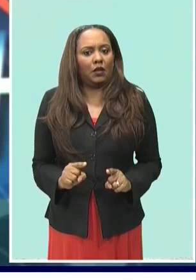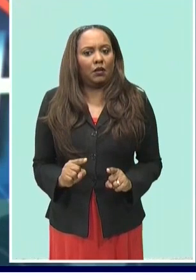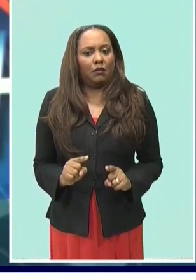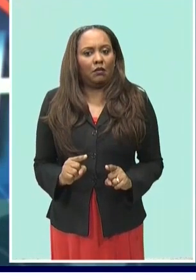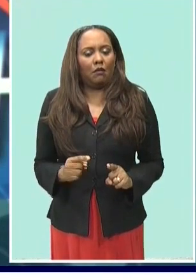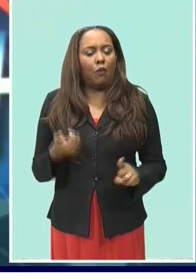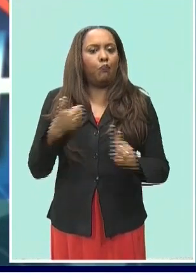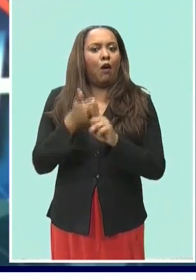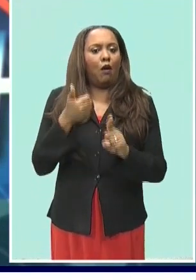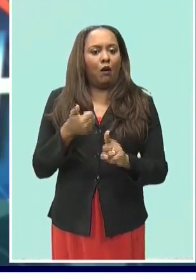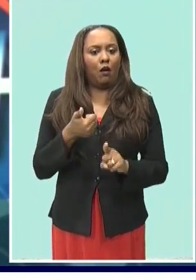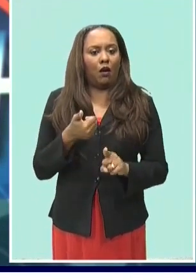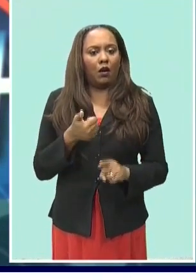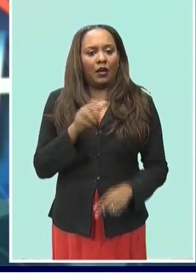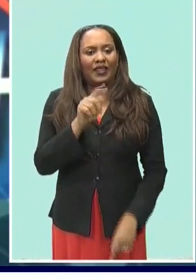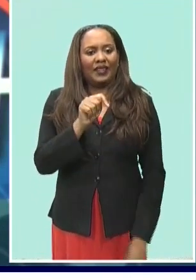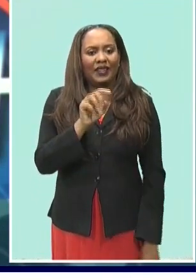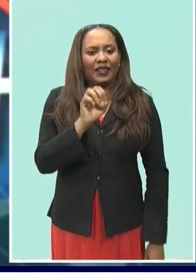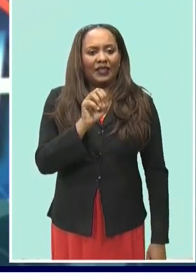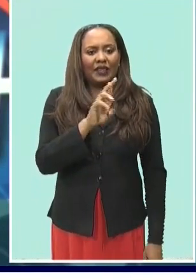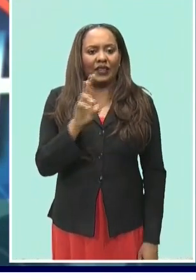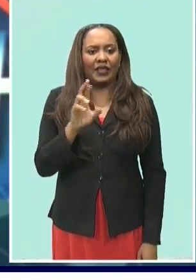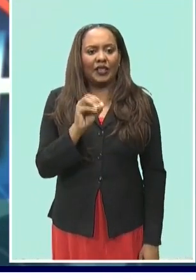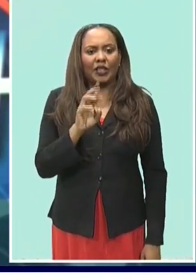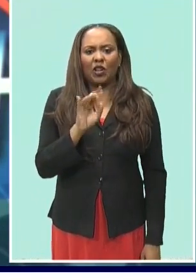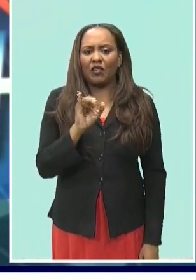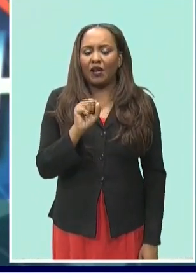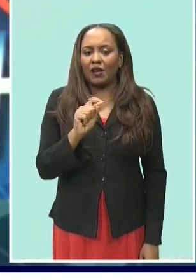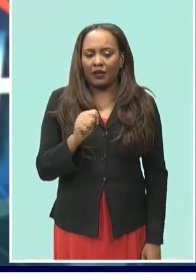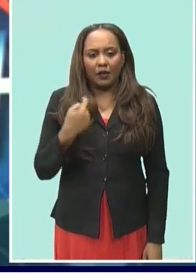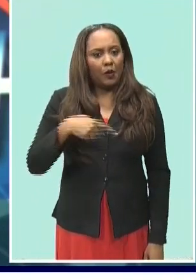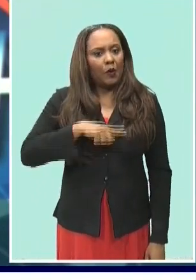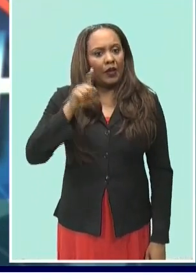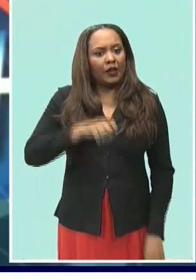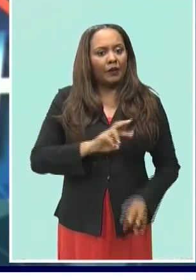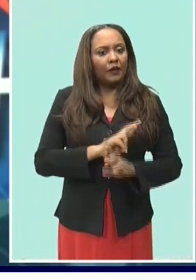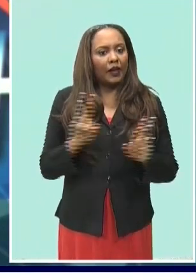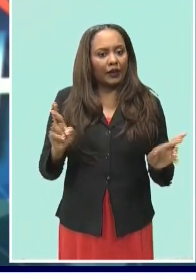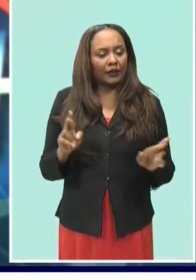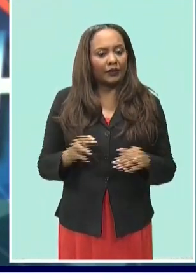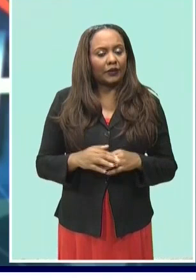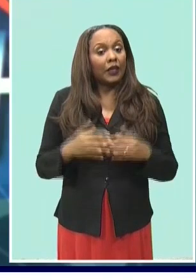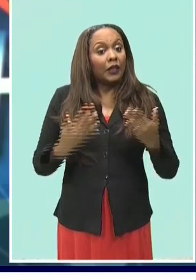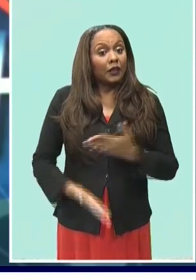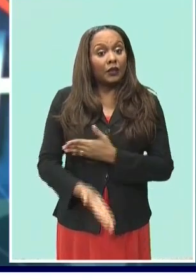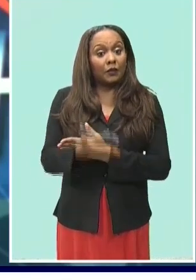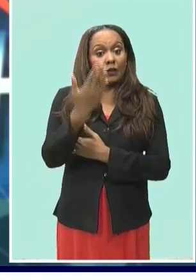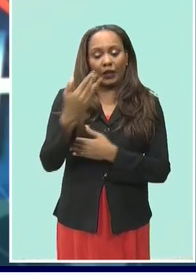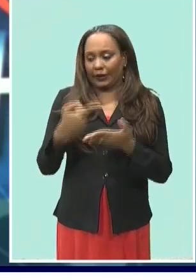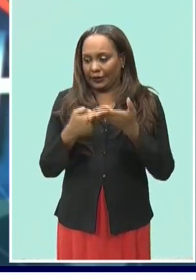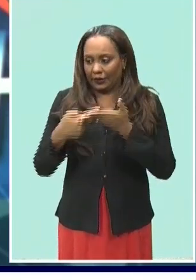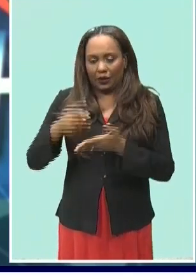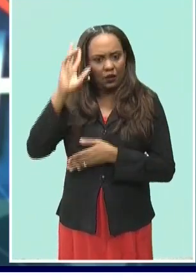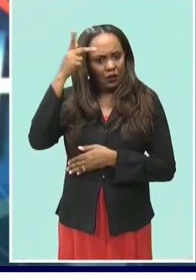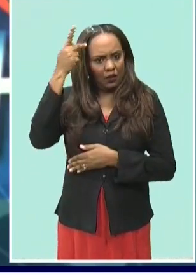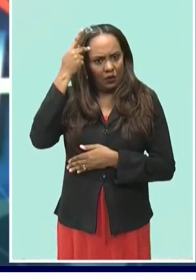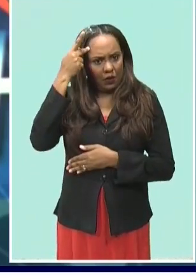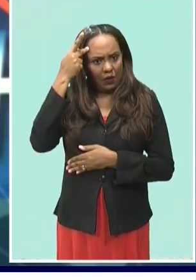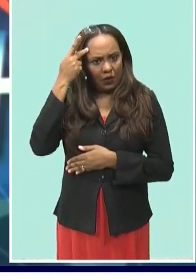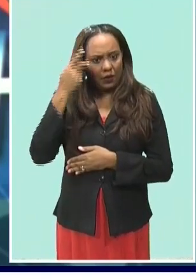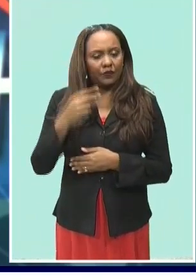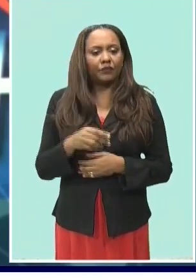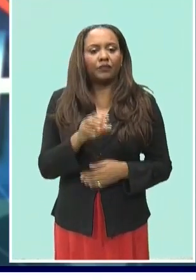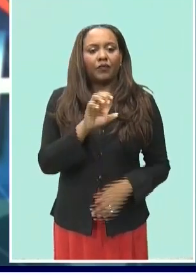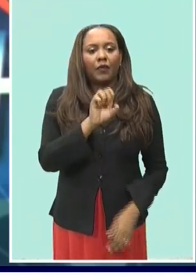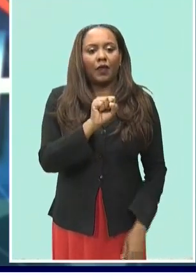and foreign terrorist activity. Now, leading off debate in the upper house this morning on the Customs Amendment No. 2 bill, Senator Moore said